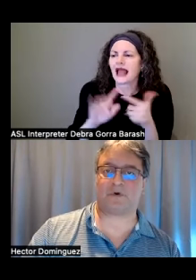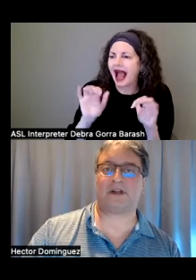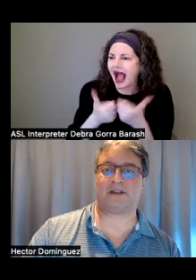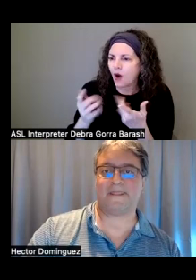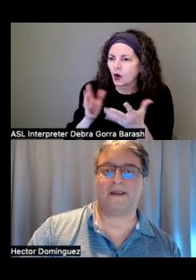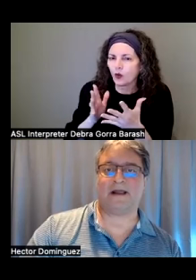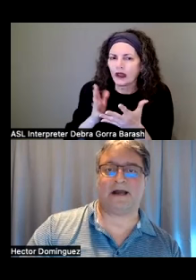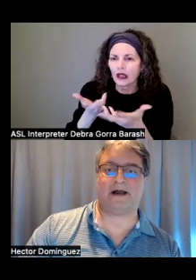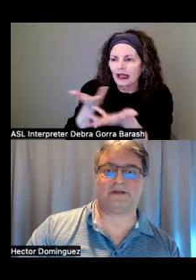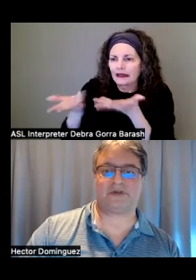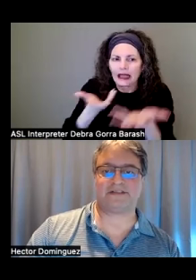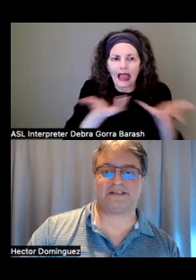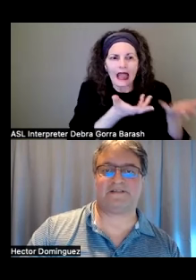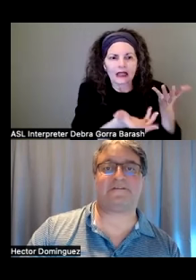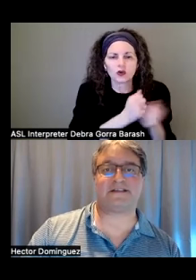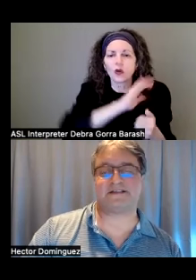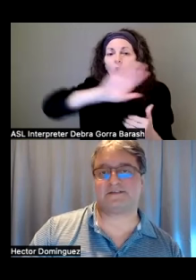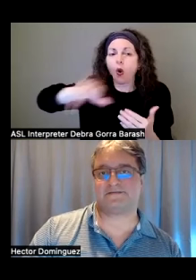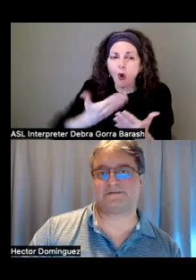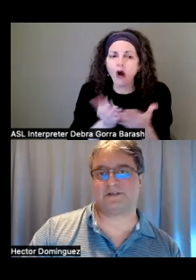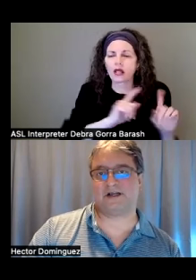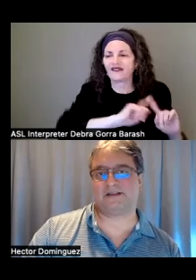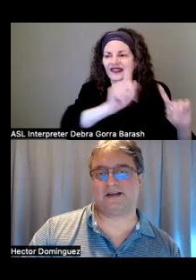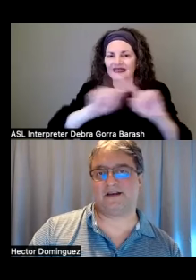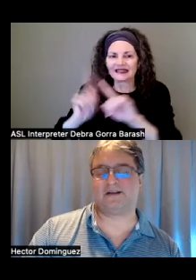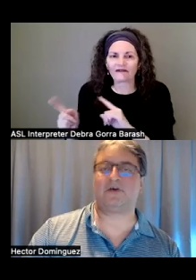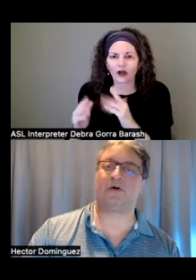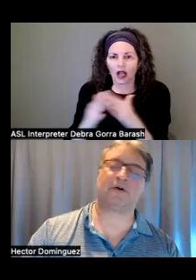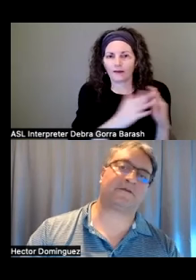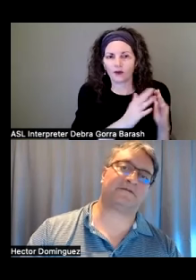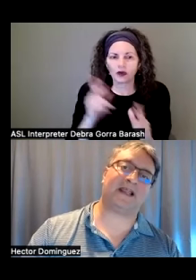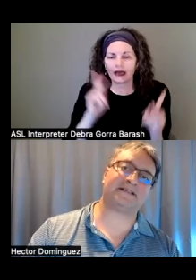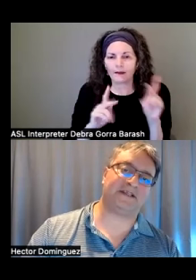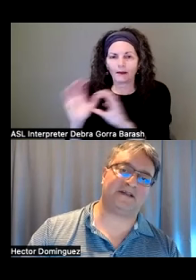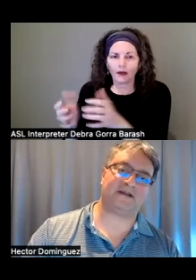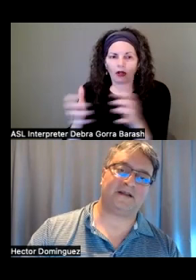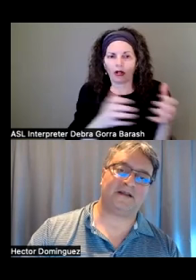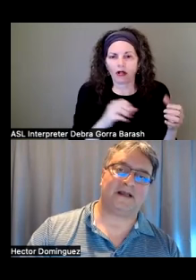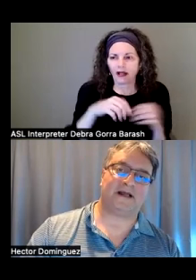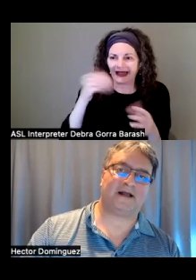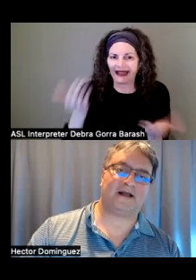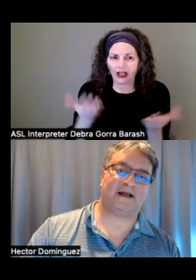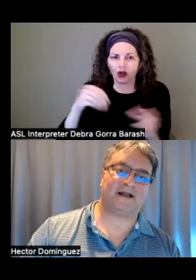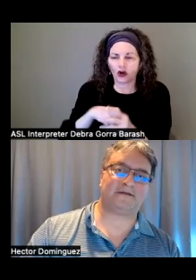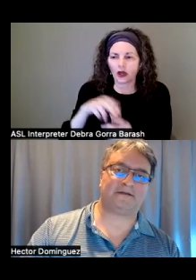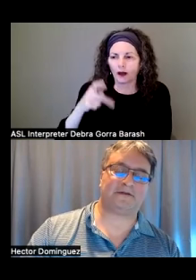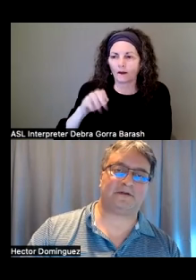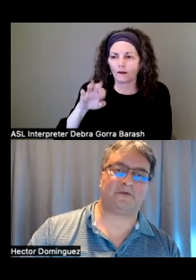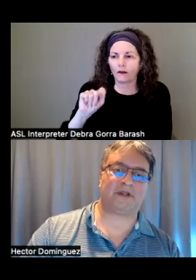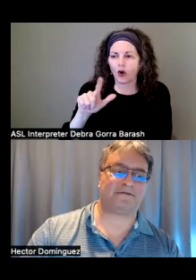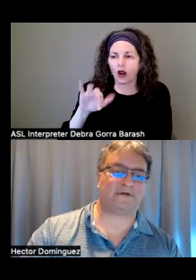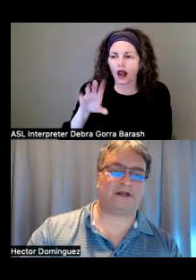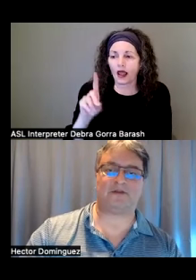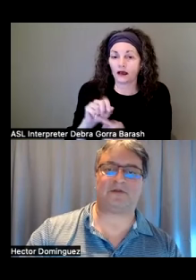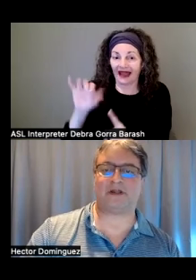in Portland. You can see the faces of the cohort from last year, and